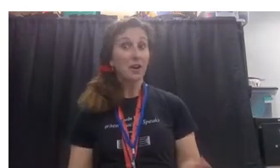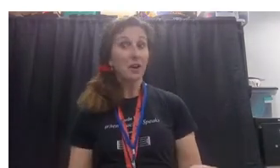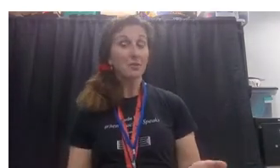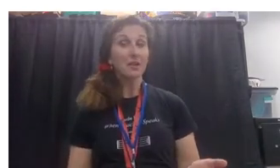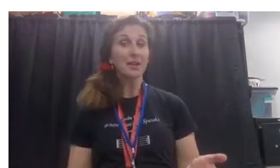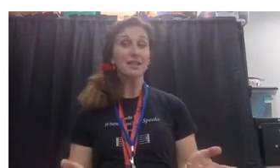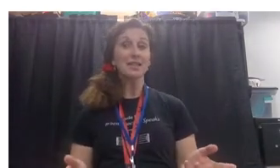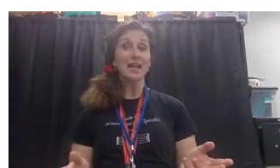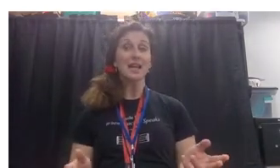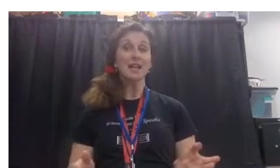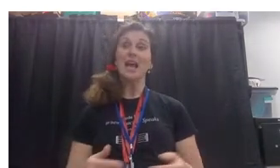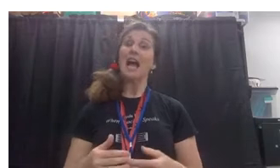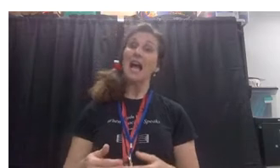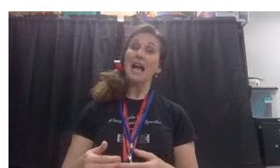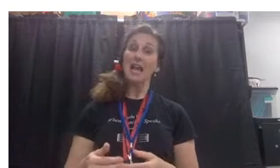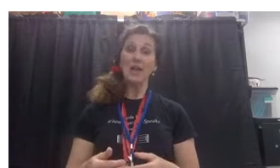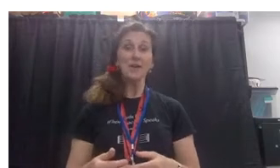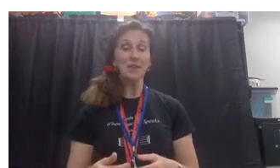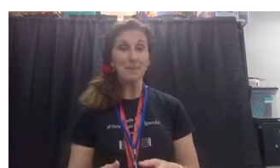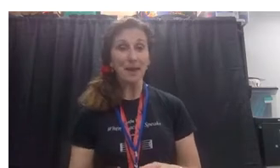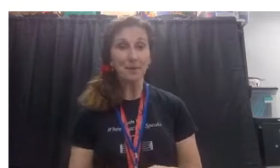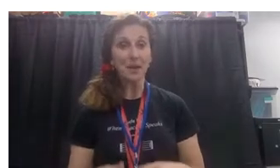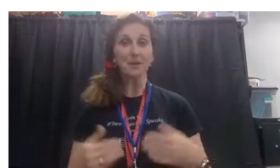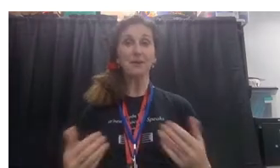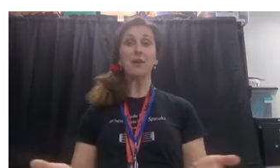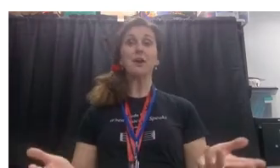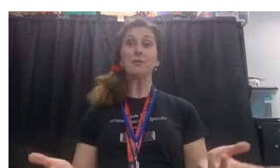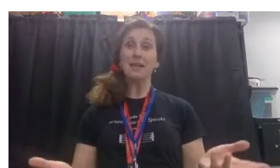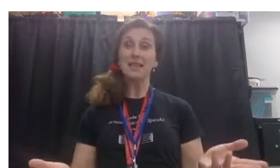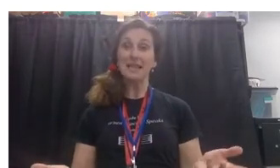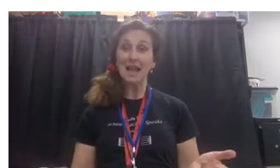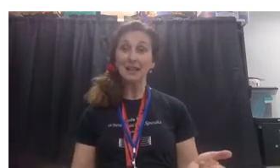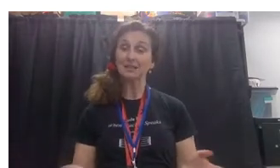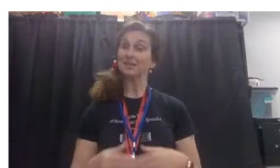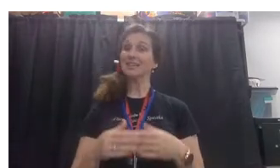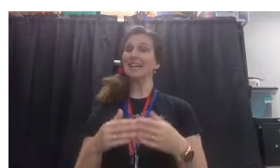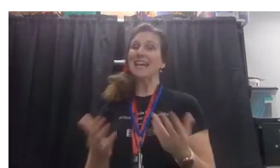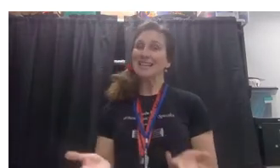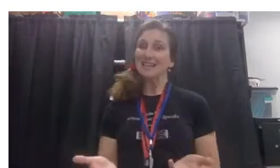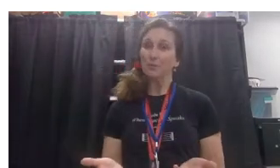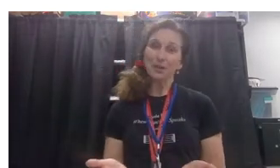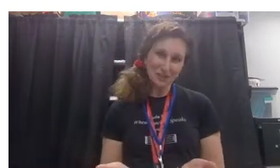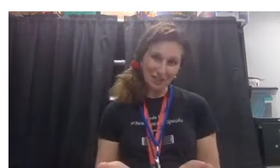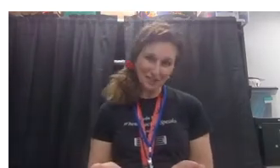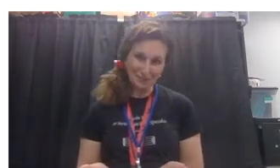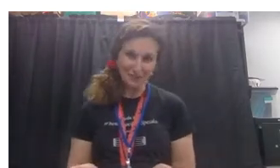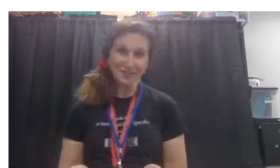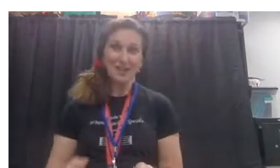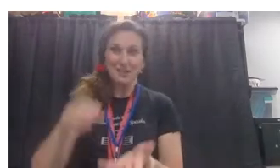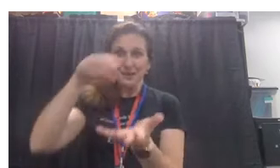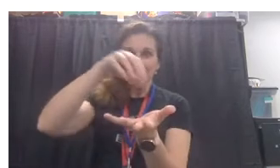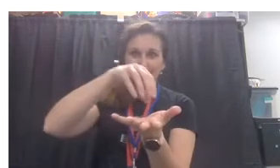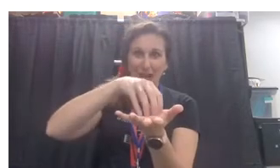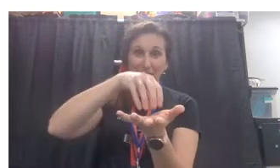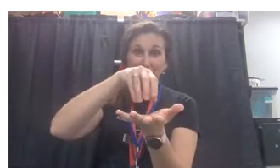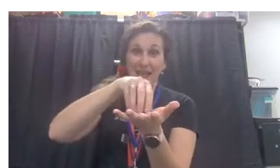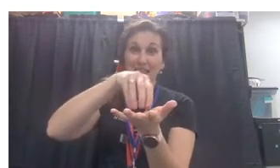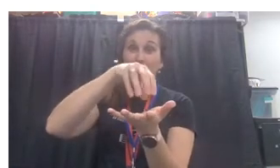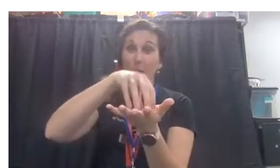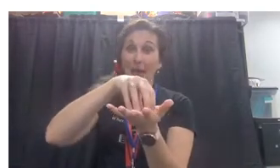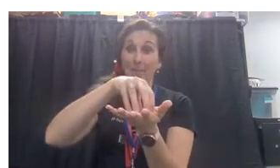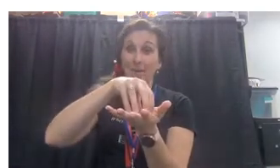The Farmer in the Dell. Hi, ho, the Mario, The Farmer in the Dell. Except we're going to change the words to A